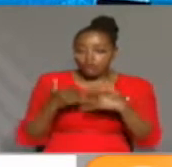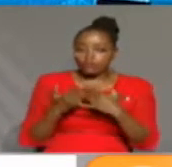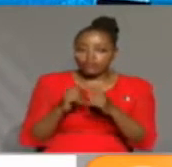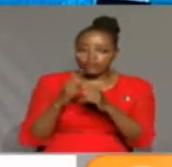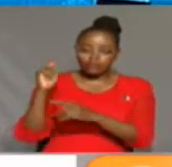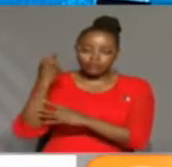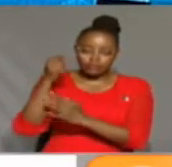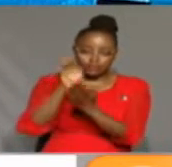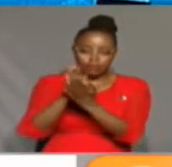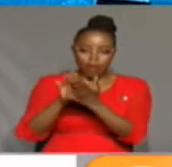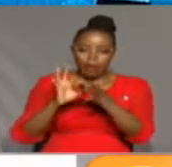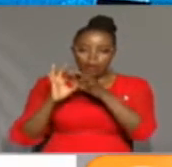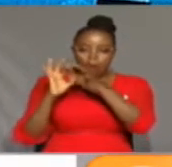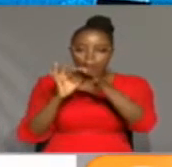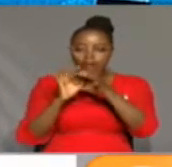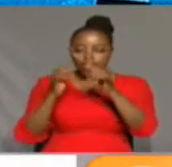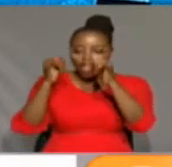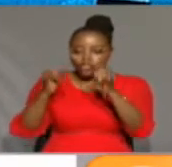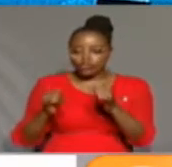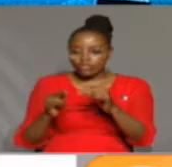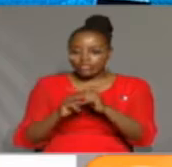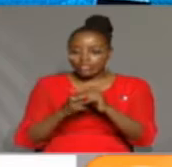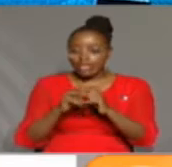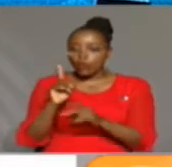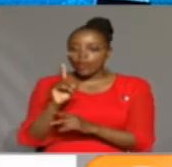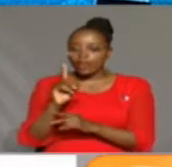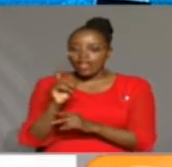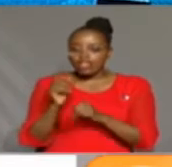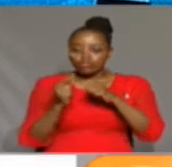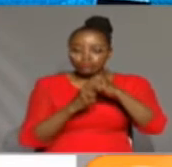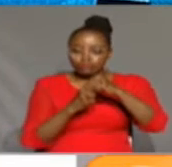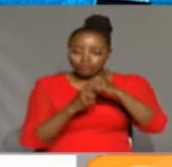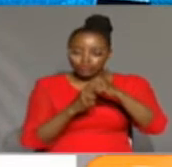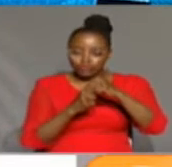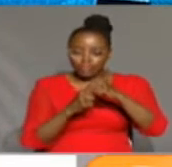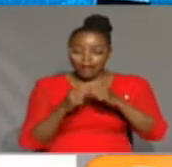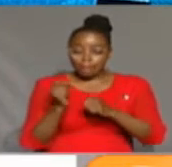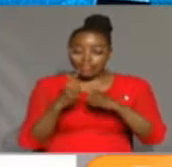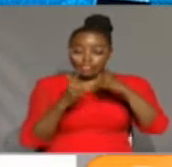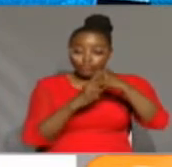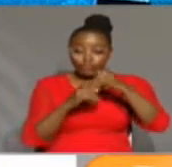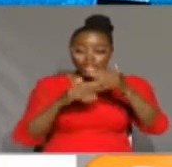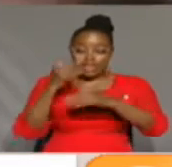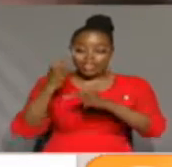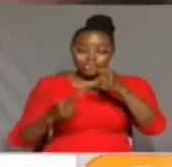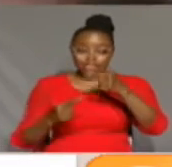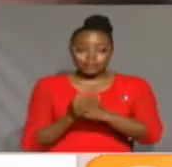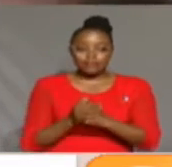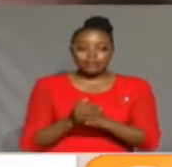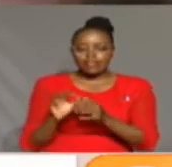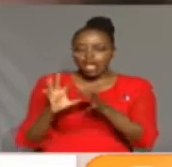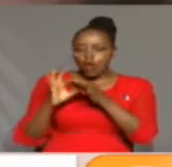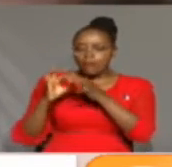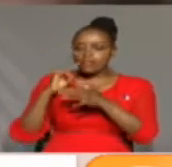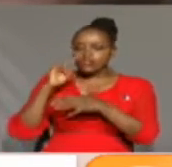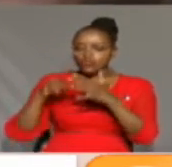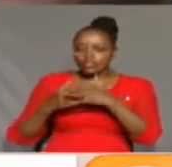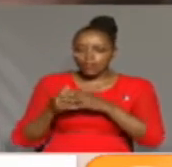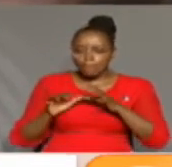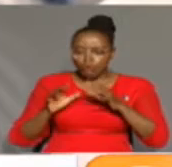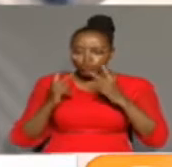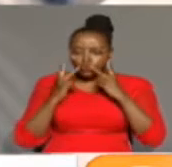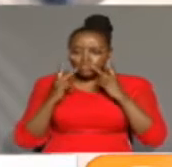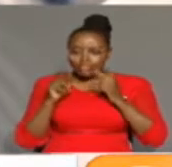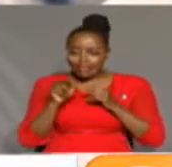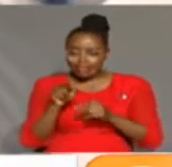Insurance Corporation, the new cover will take effect from June next year. Speaking during the launch, the corporation further said that they will push to see